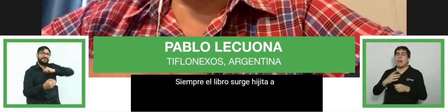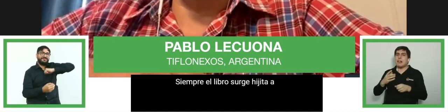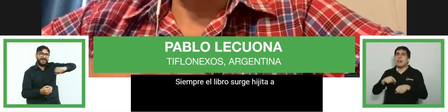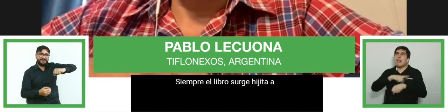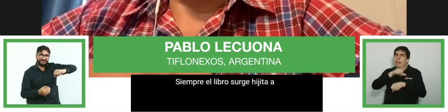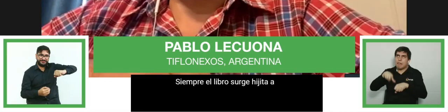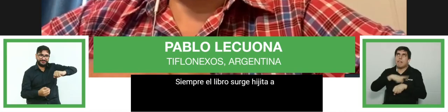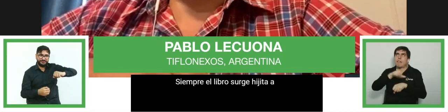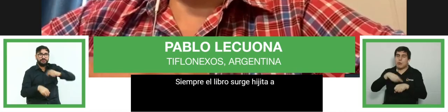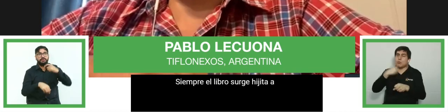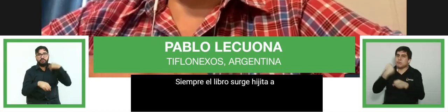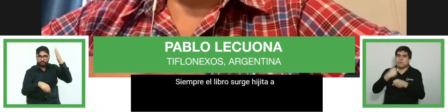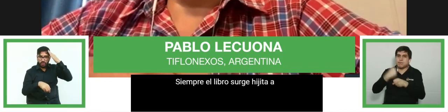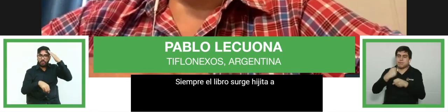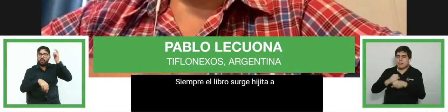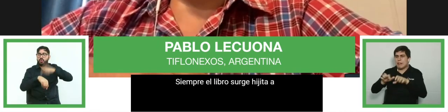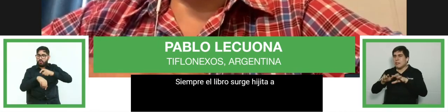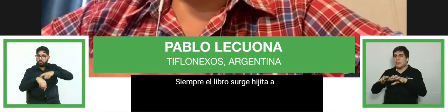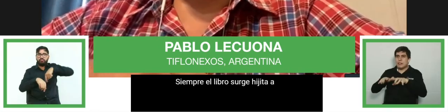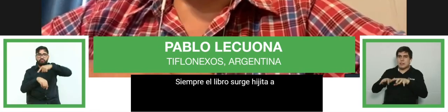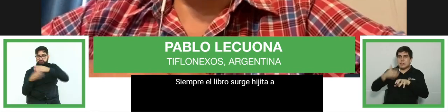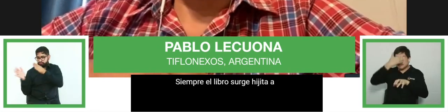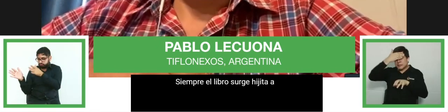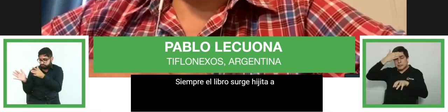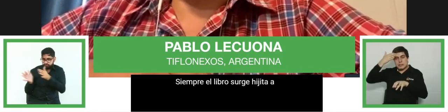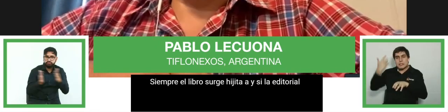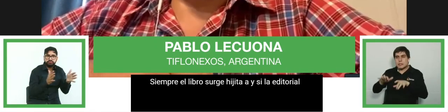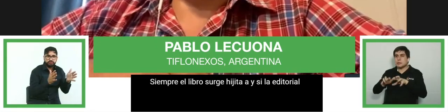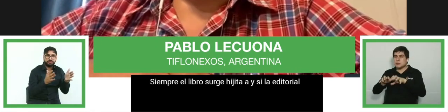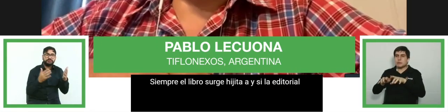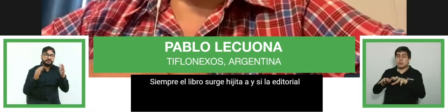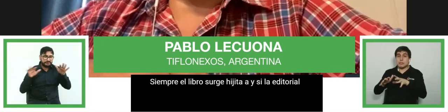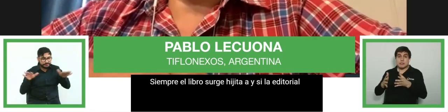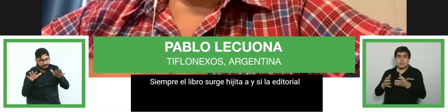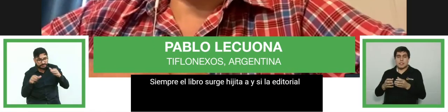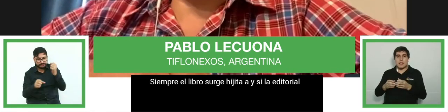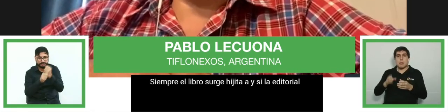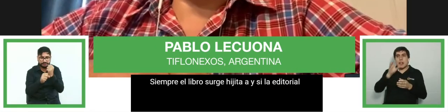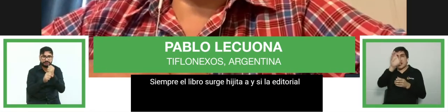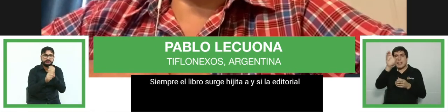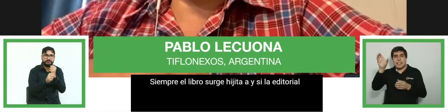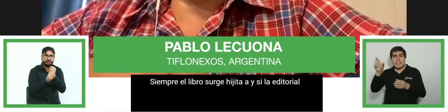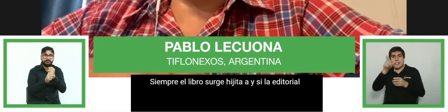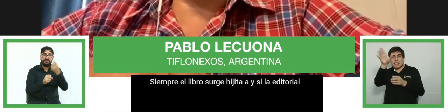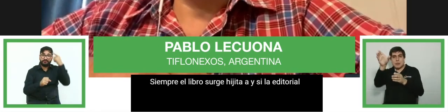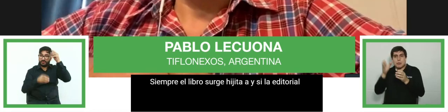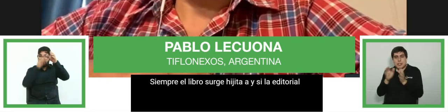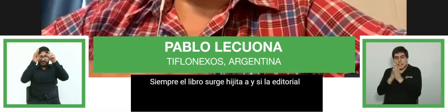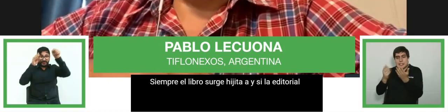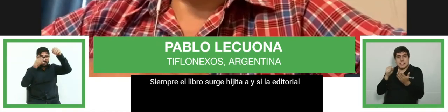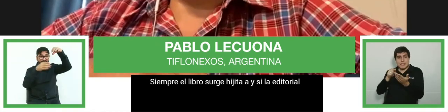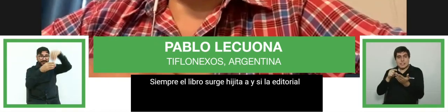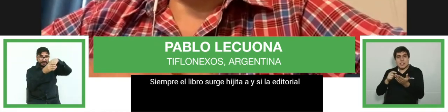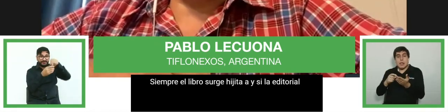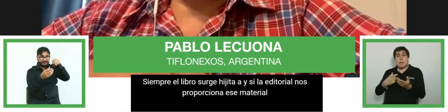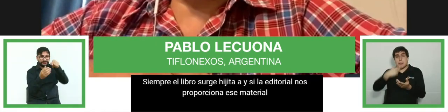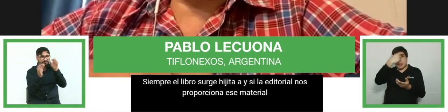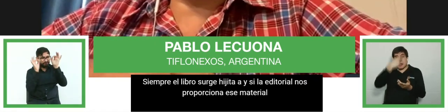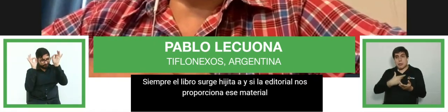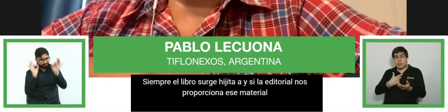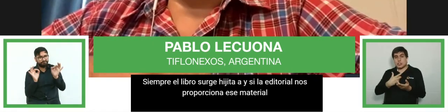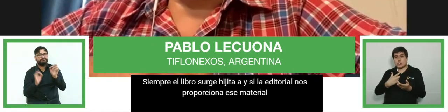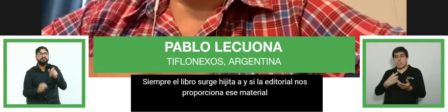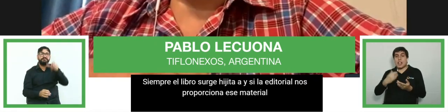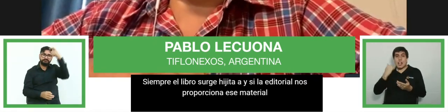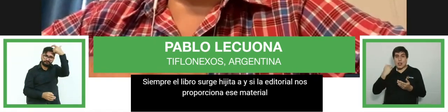computer. Although we're going to books that need to have more illustration, different types